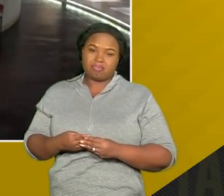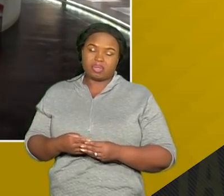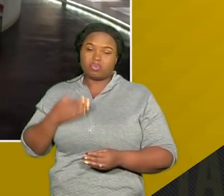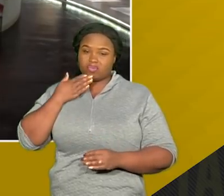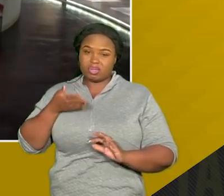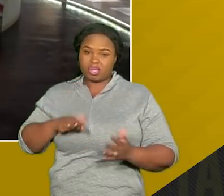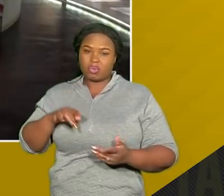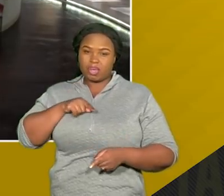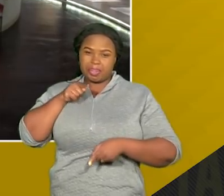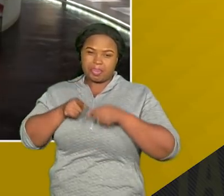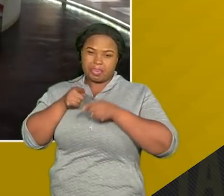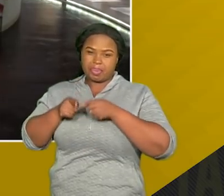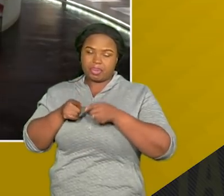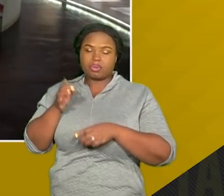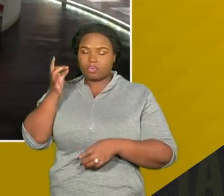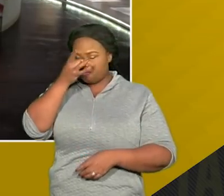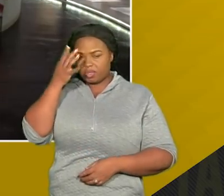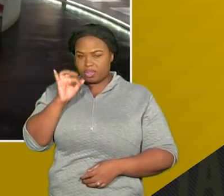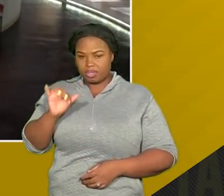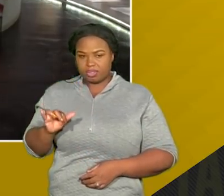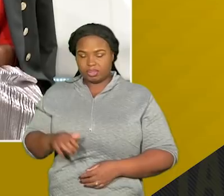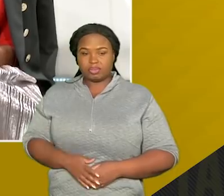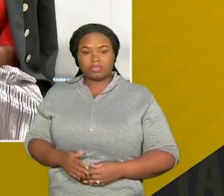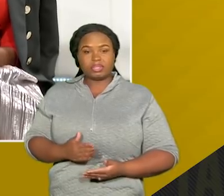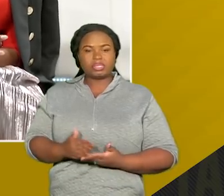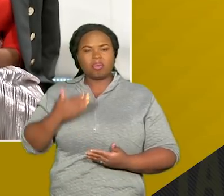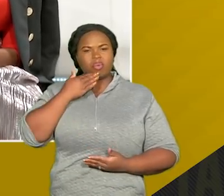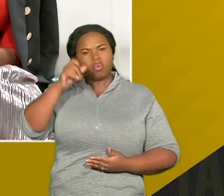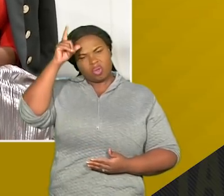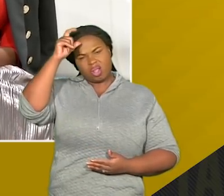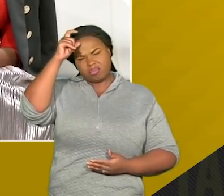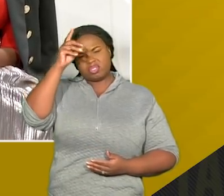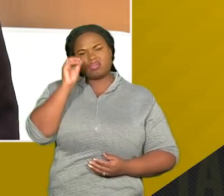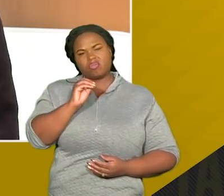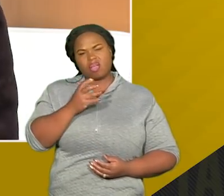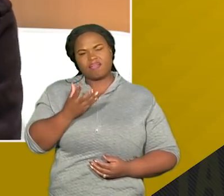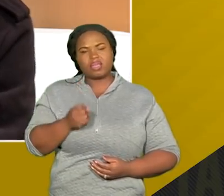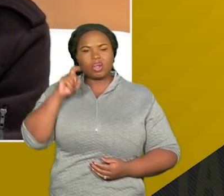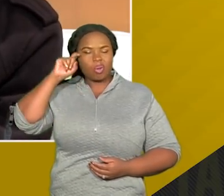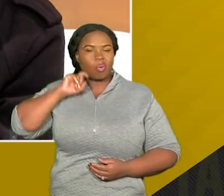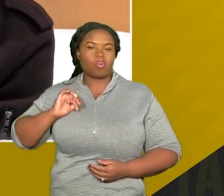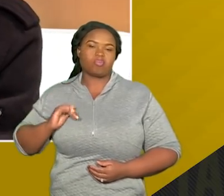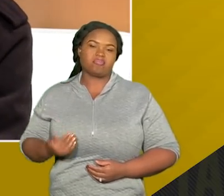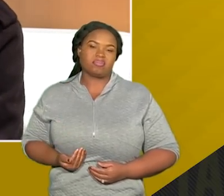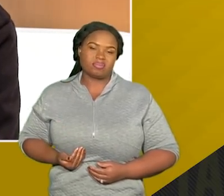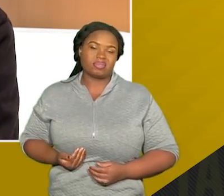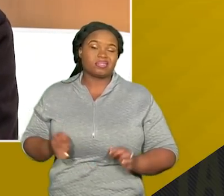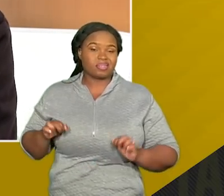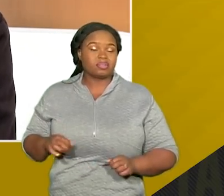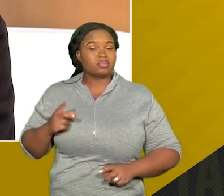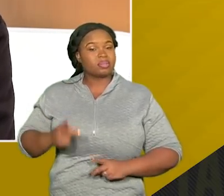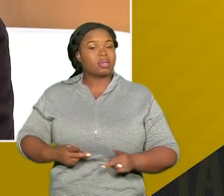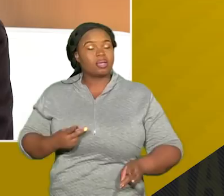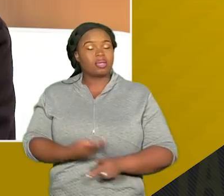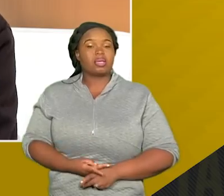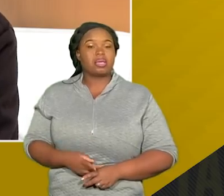witchcraft. We mustn't forget that. Especially about Langley Albany. Yeah, when there's more special old women. And also, I think there is a very interesting